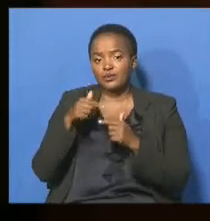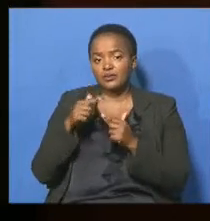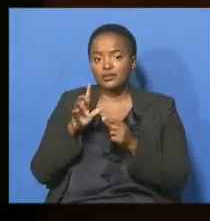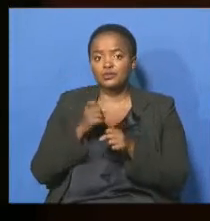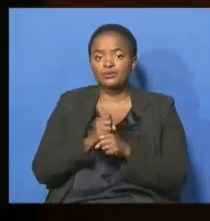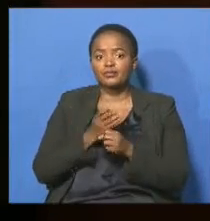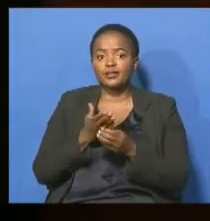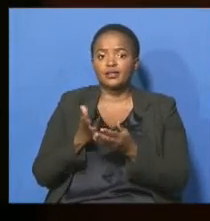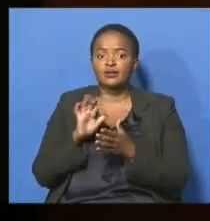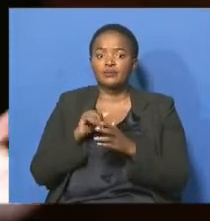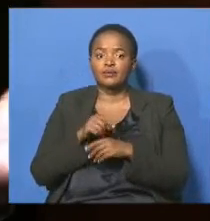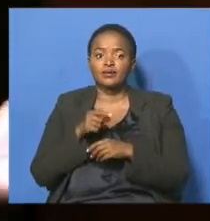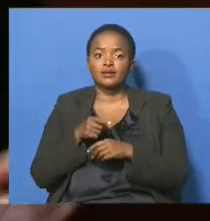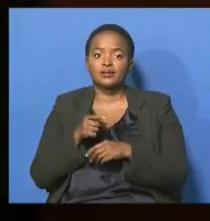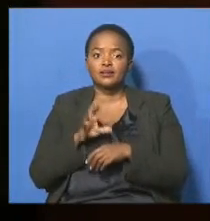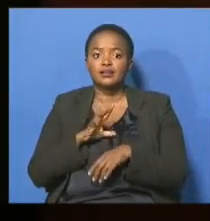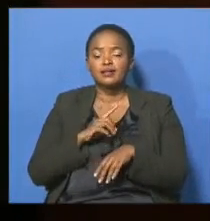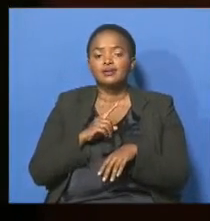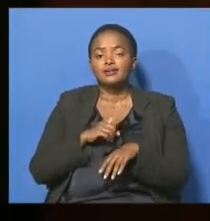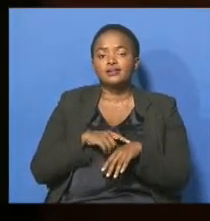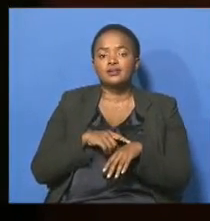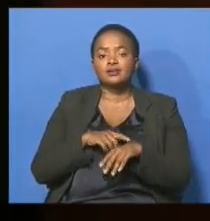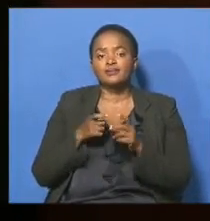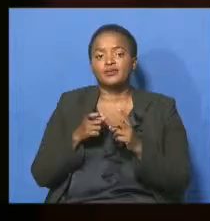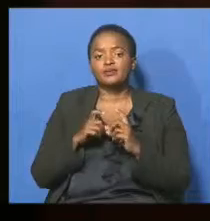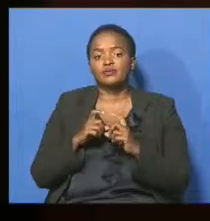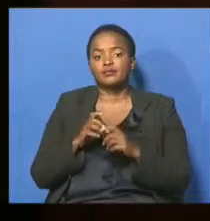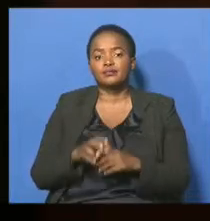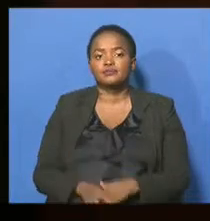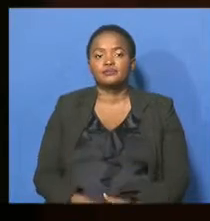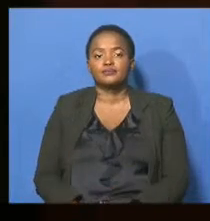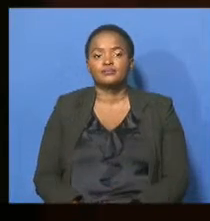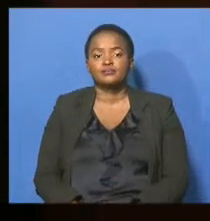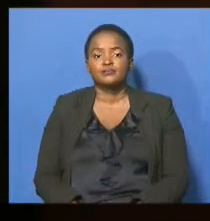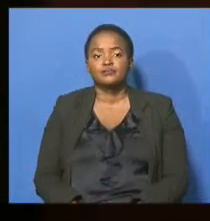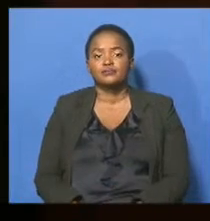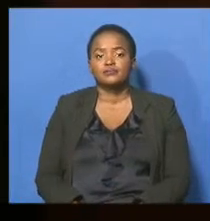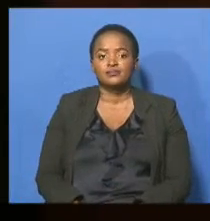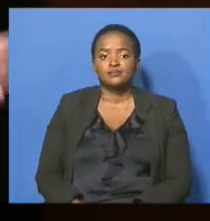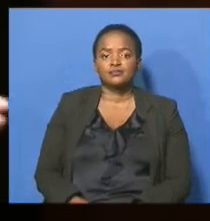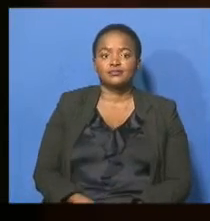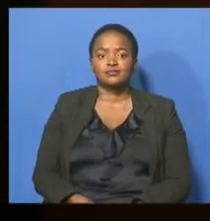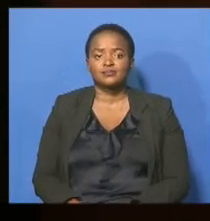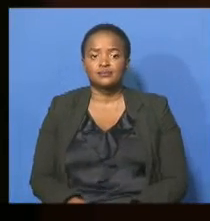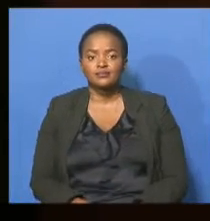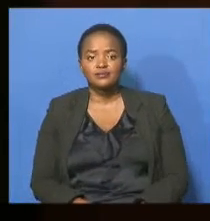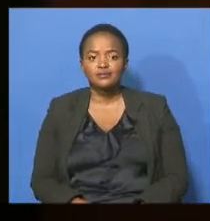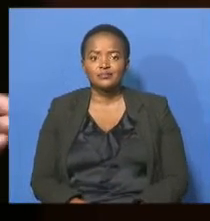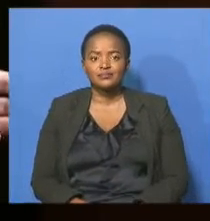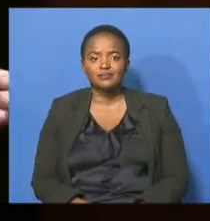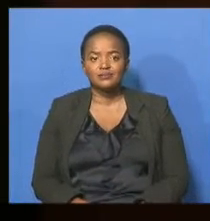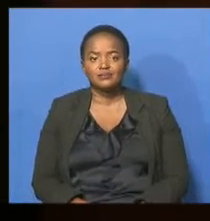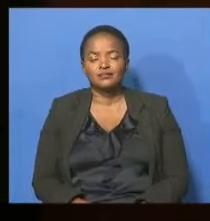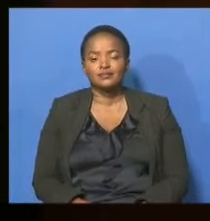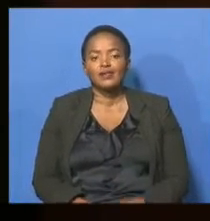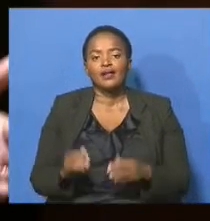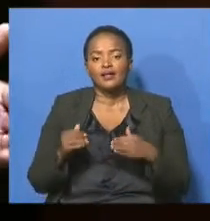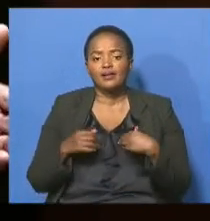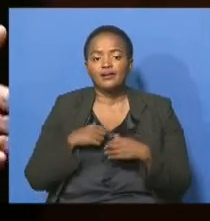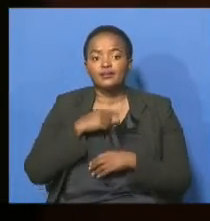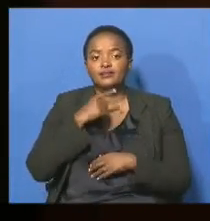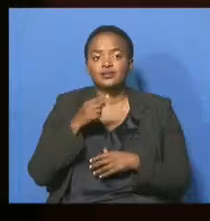within the allocated time. Right. So, like I